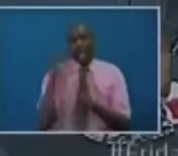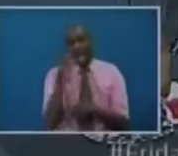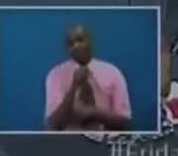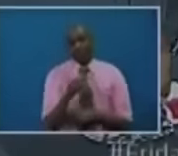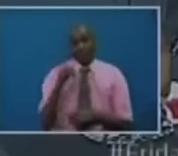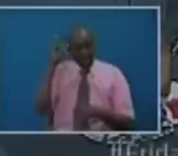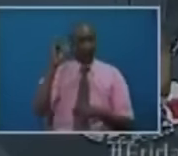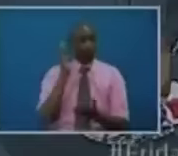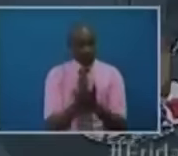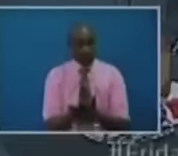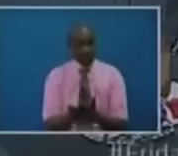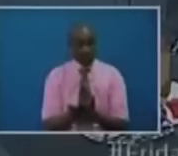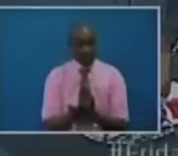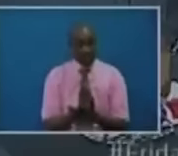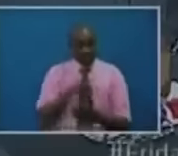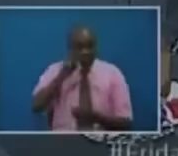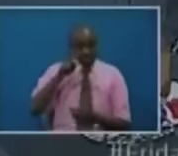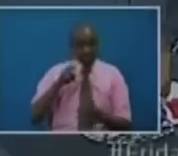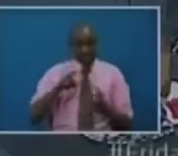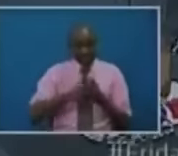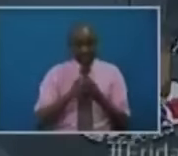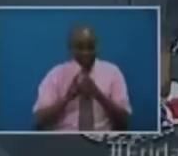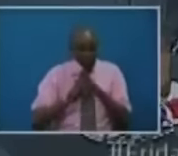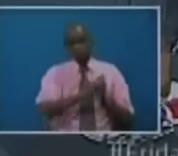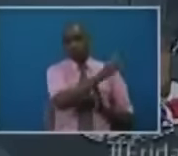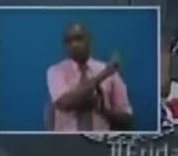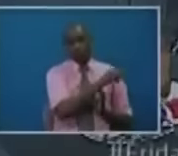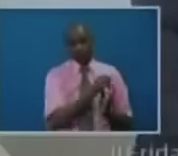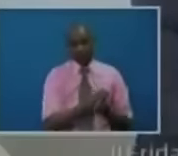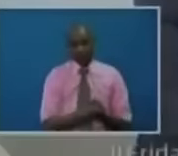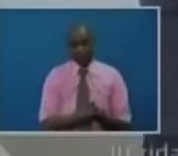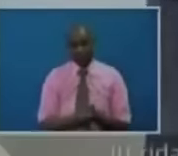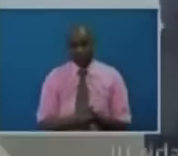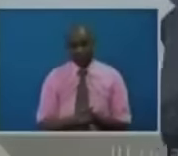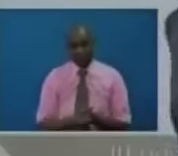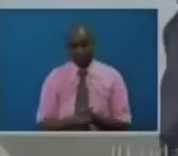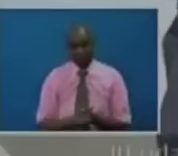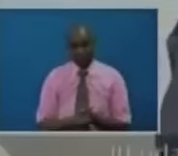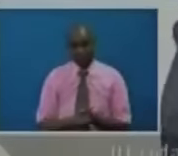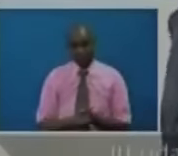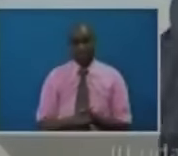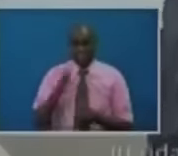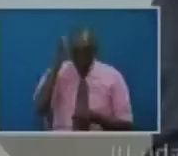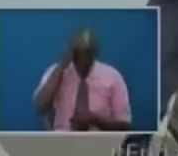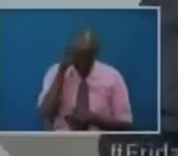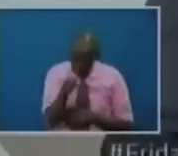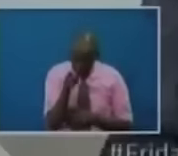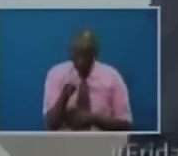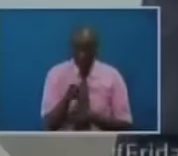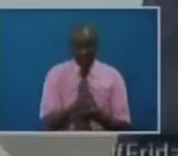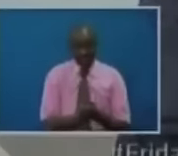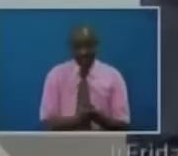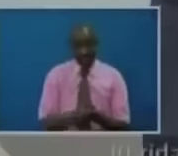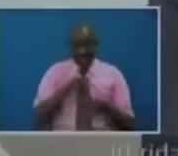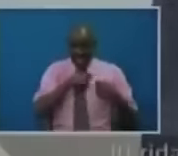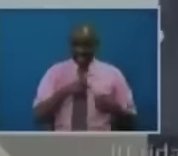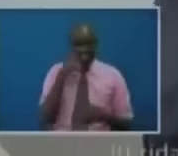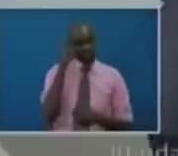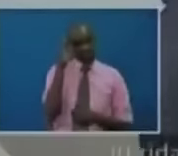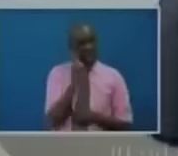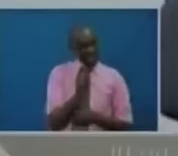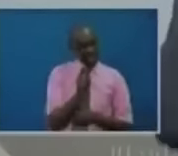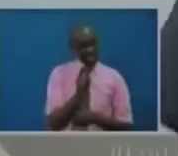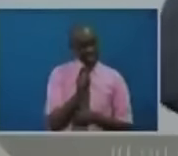Right. So Moses started running away. Because he knew, I think in his heart he told God,